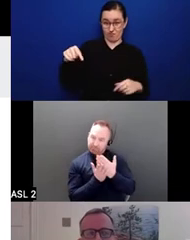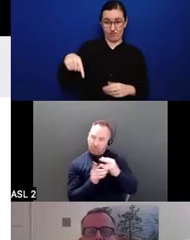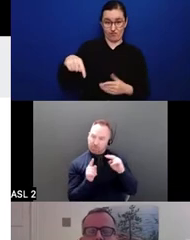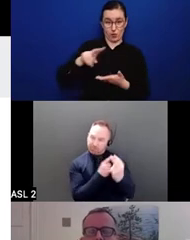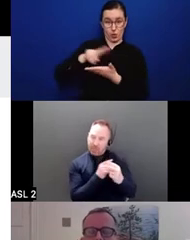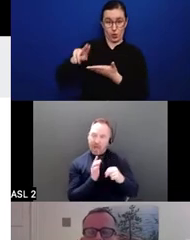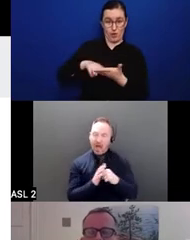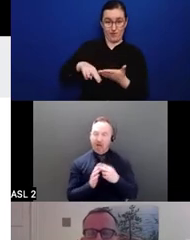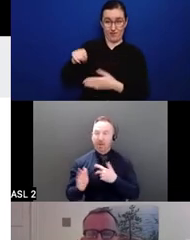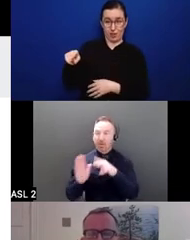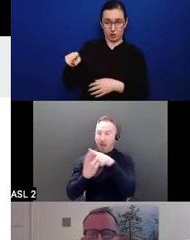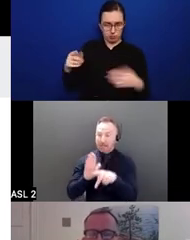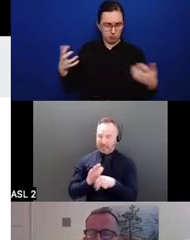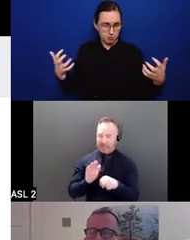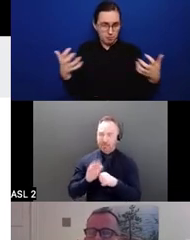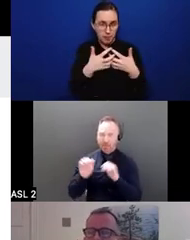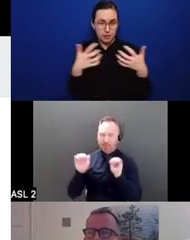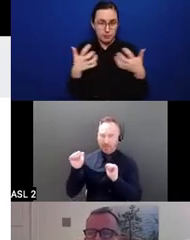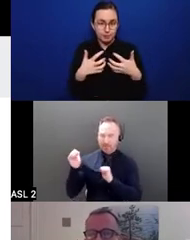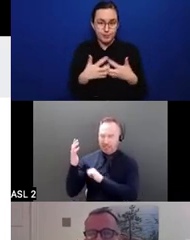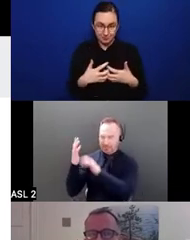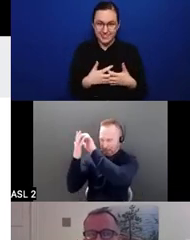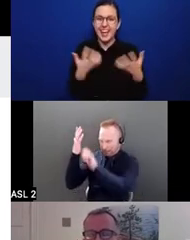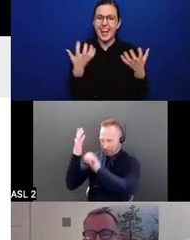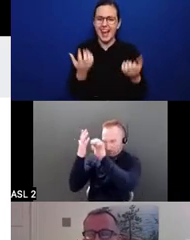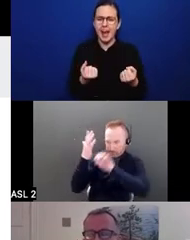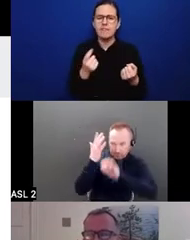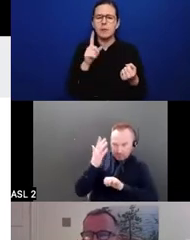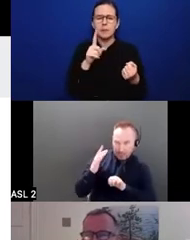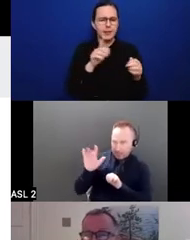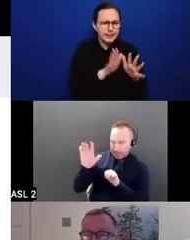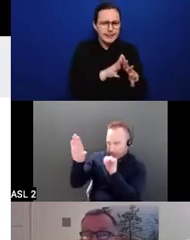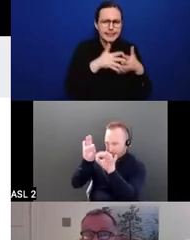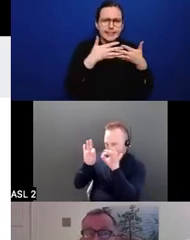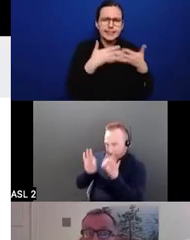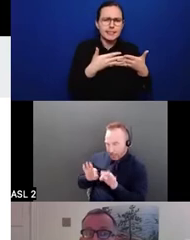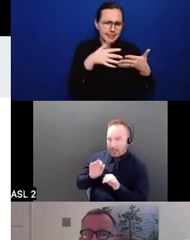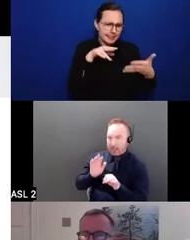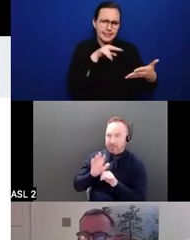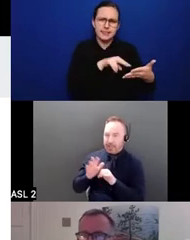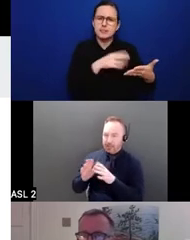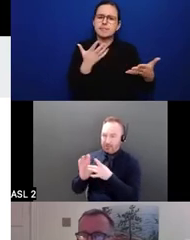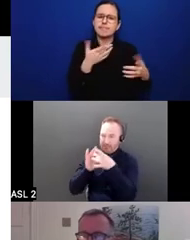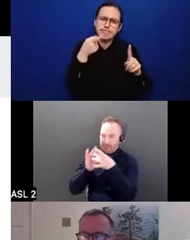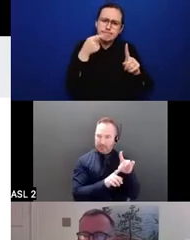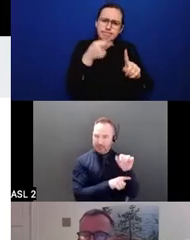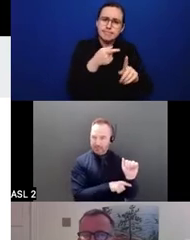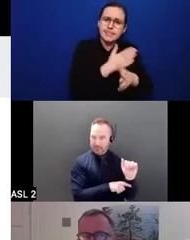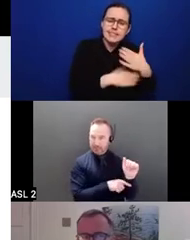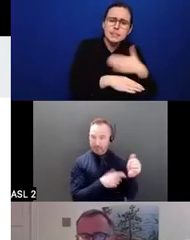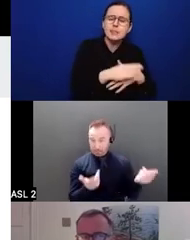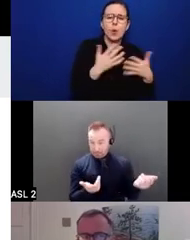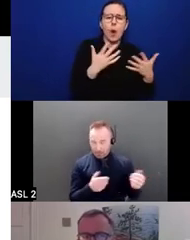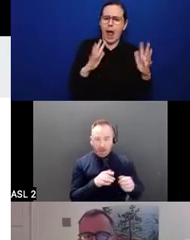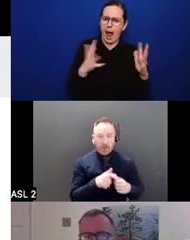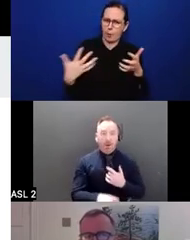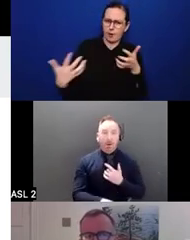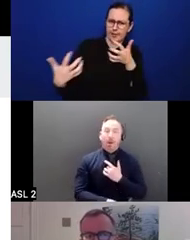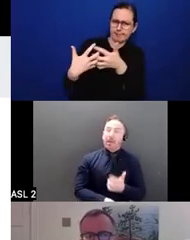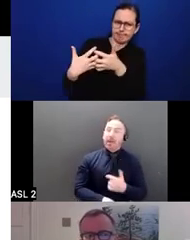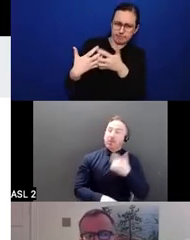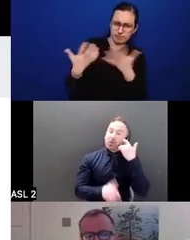out specific aspects? How does it speak to disability? So one of the things that we see commonly, there are some